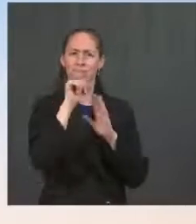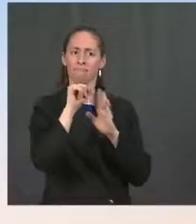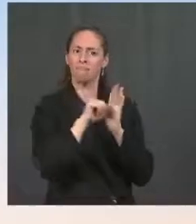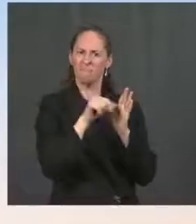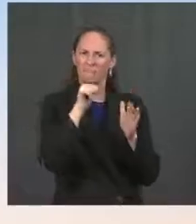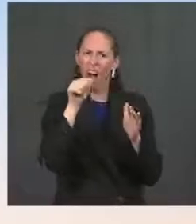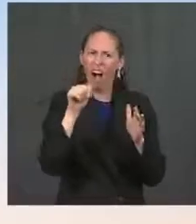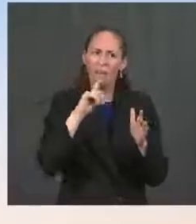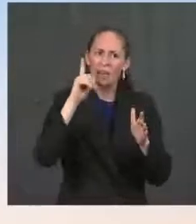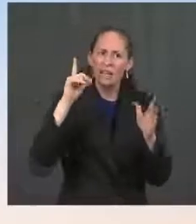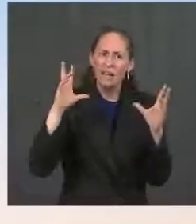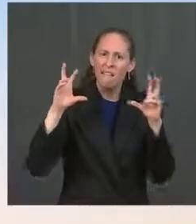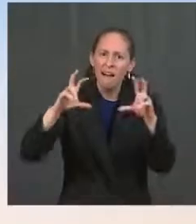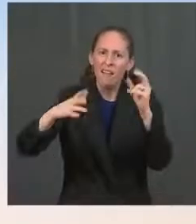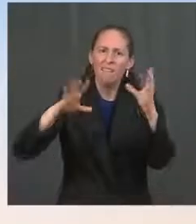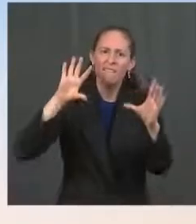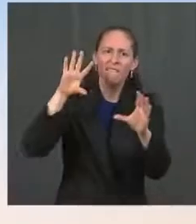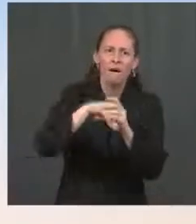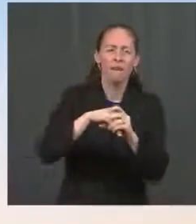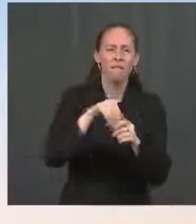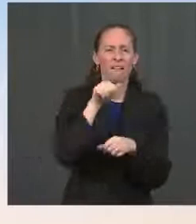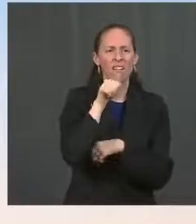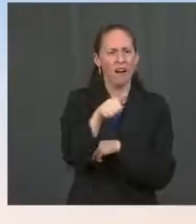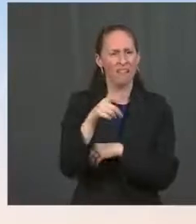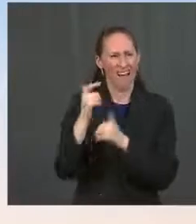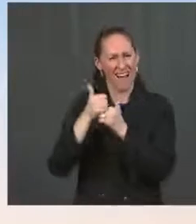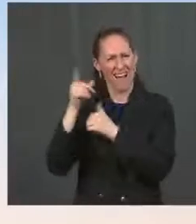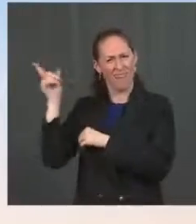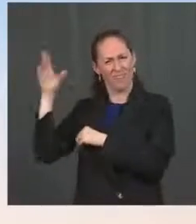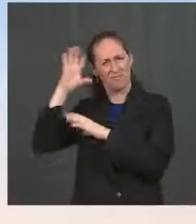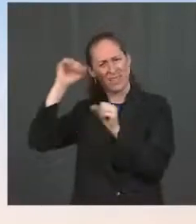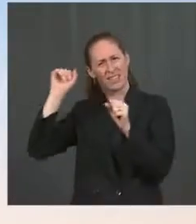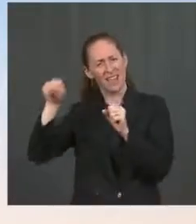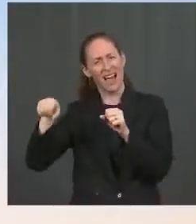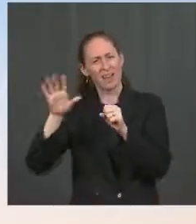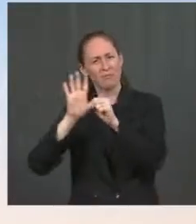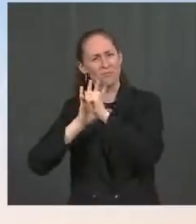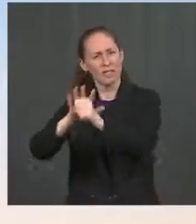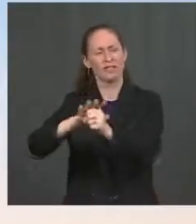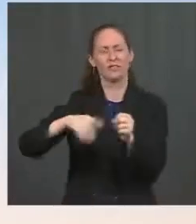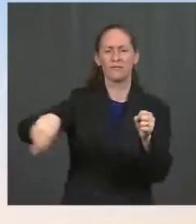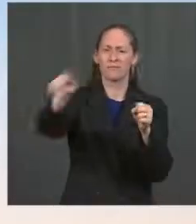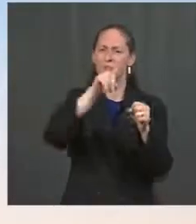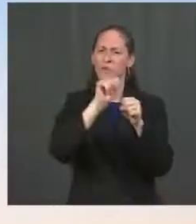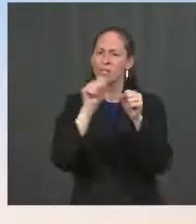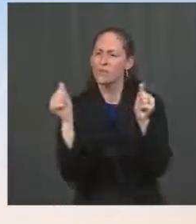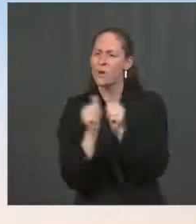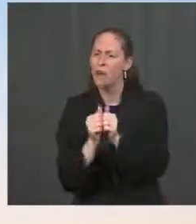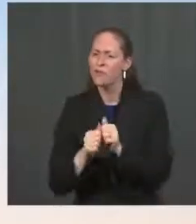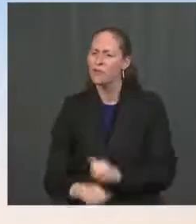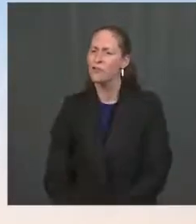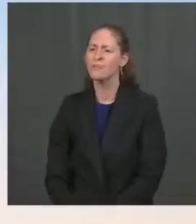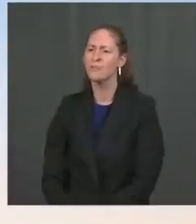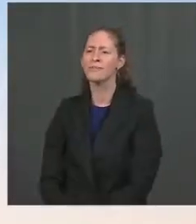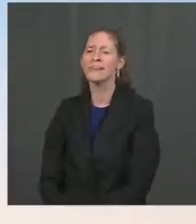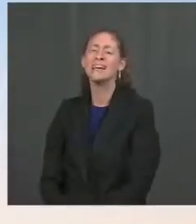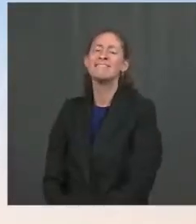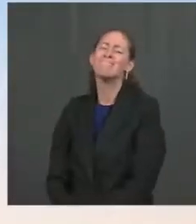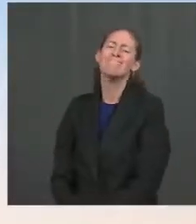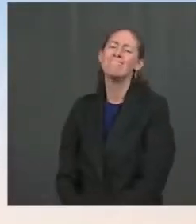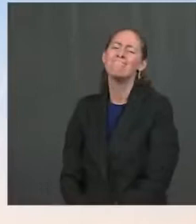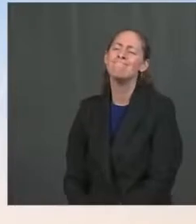who may necessarily not agree with your policies to work together? That's not true. I mean, you're saying states have not